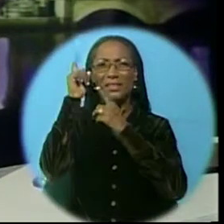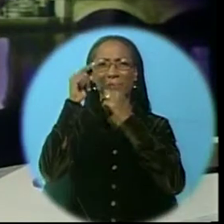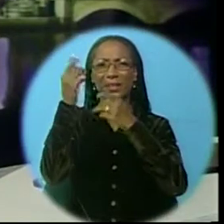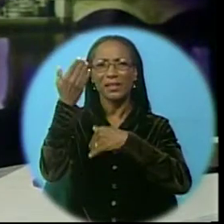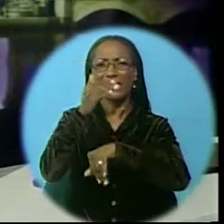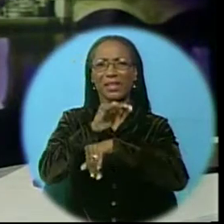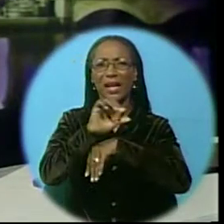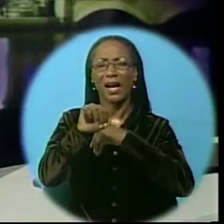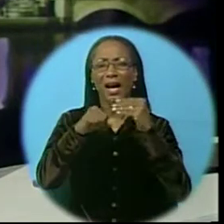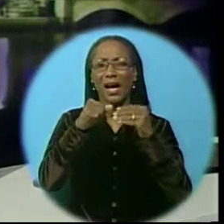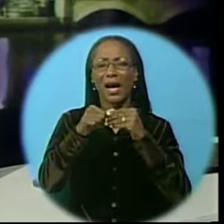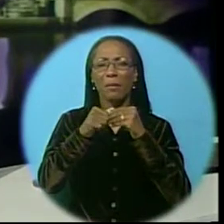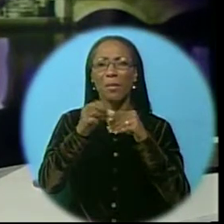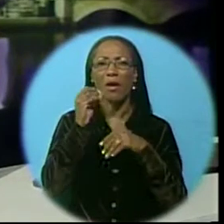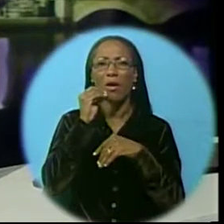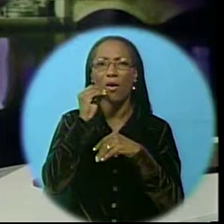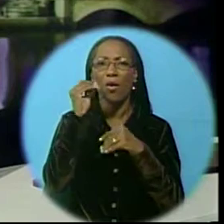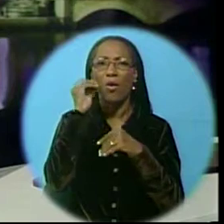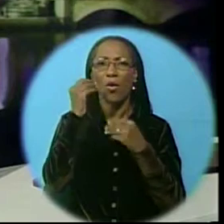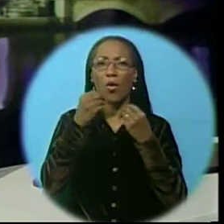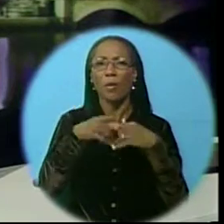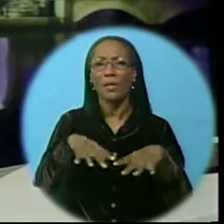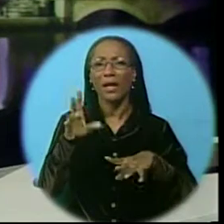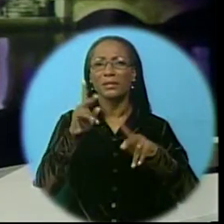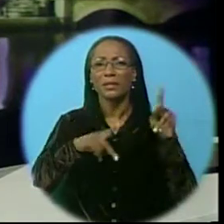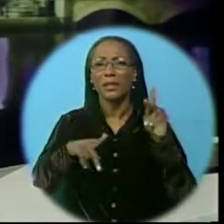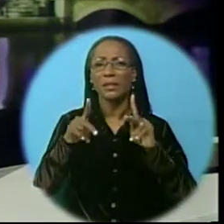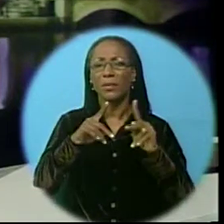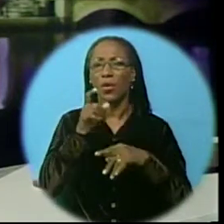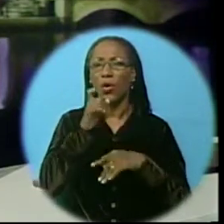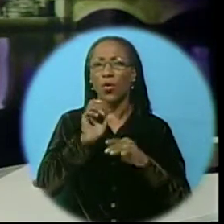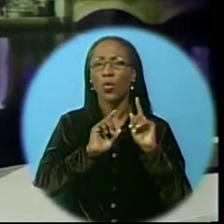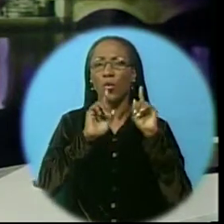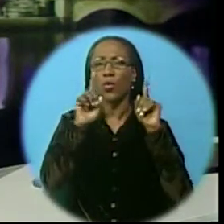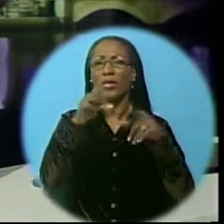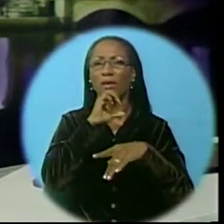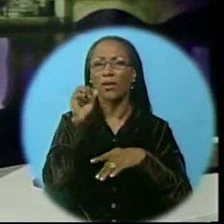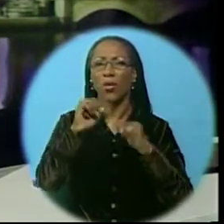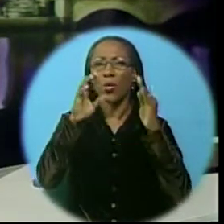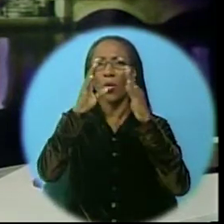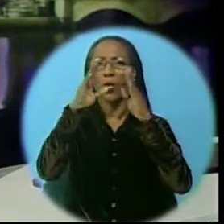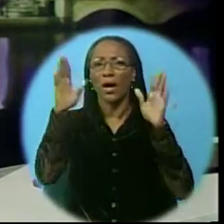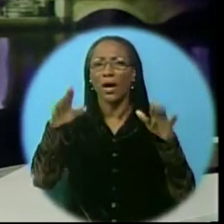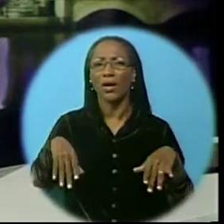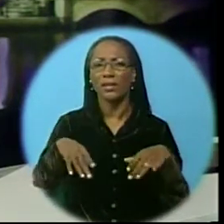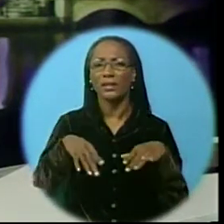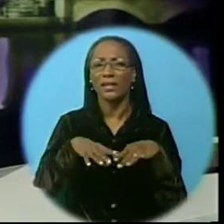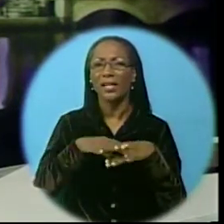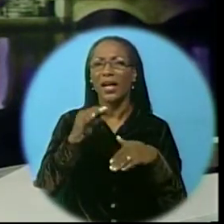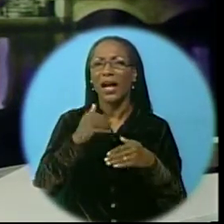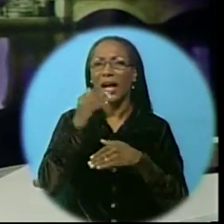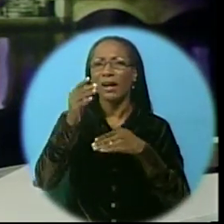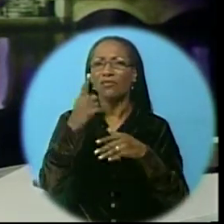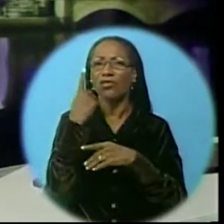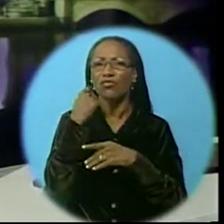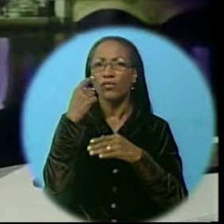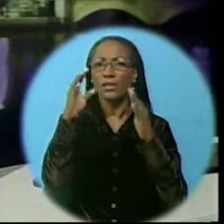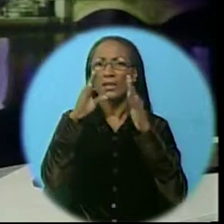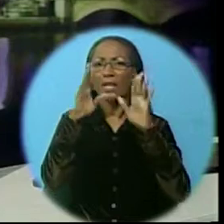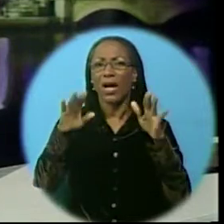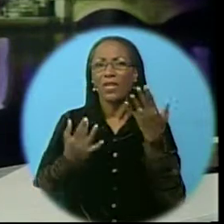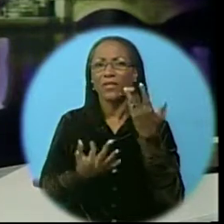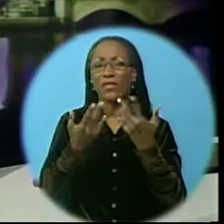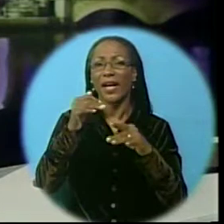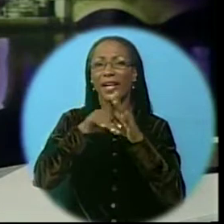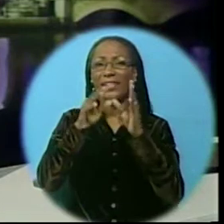There's some concern tonight about vagrants who might be making abandoned structures their homes. It comes following a recent house fire in the